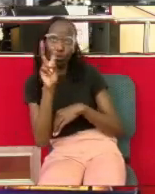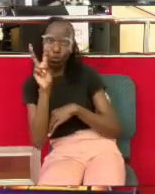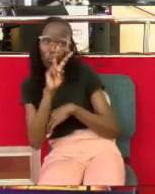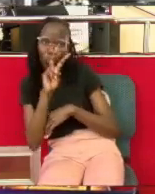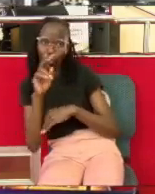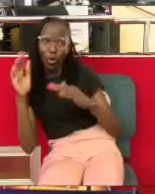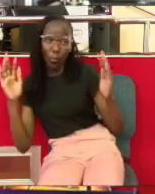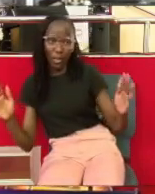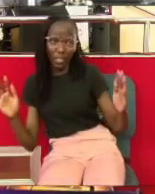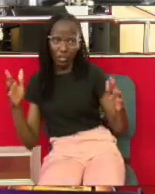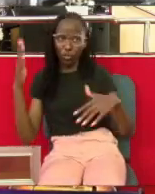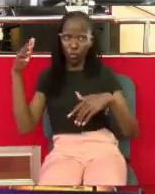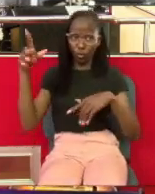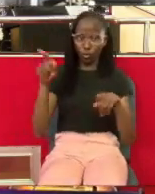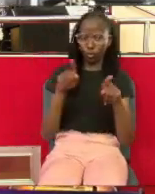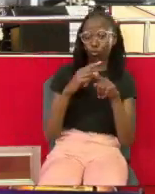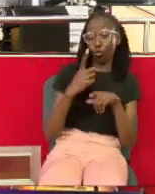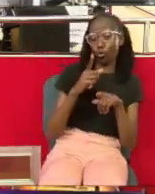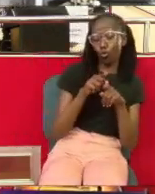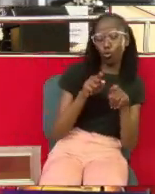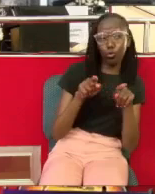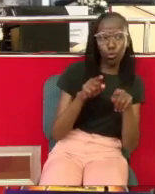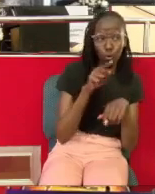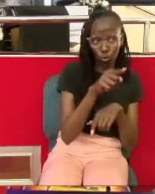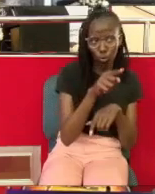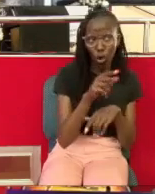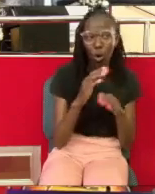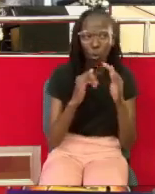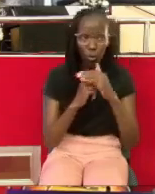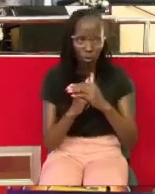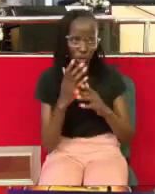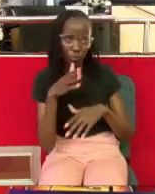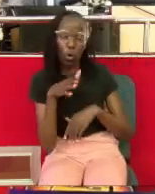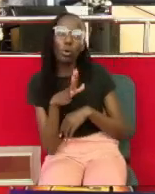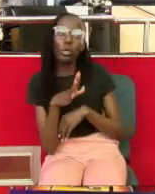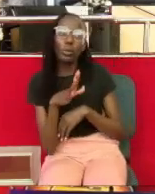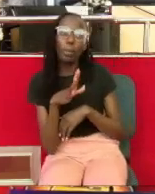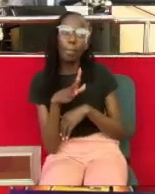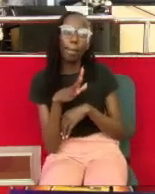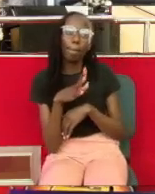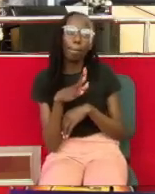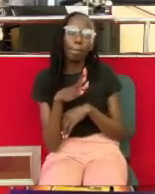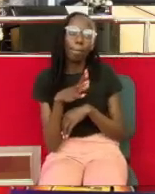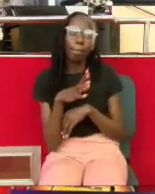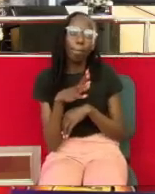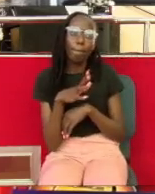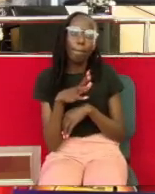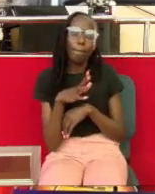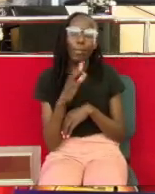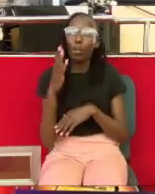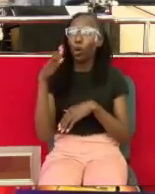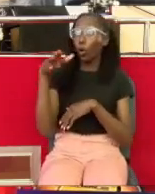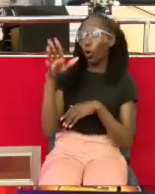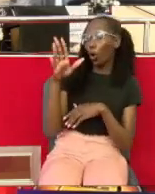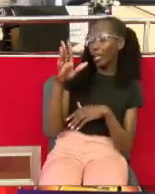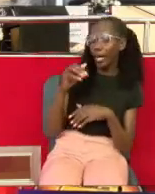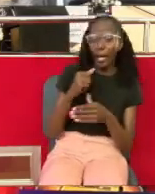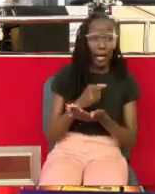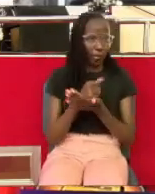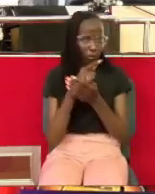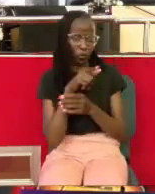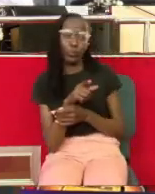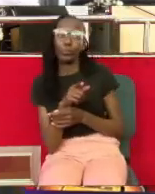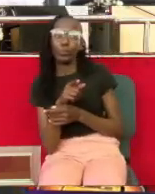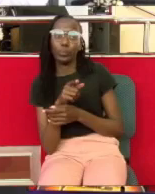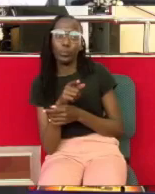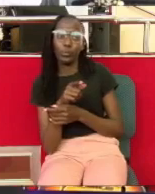worship God. Because when you enthrone God, he helps you